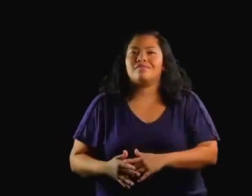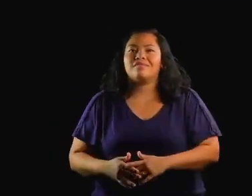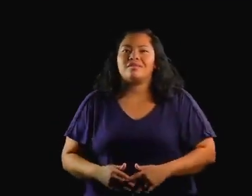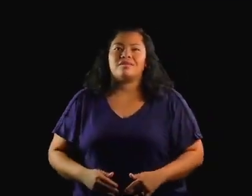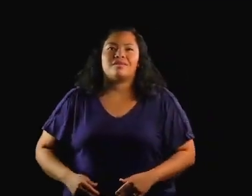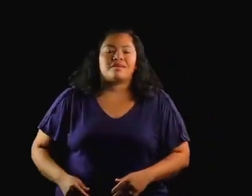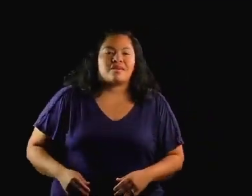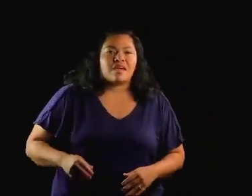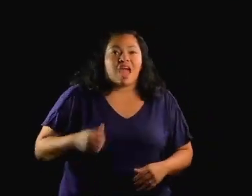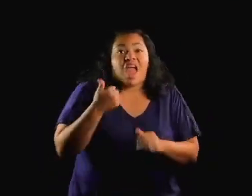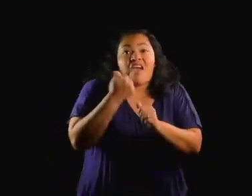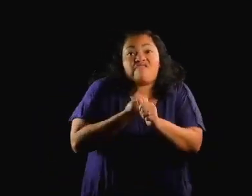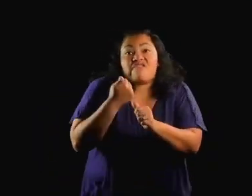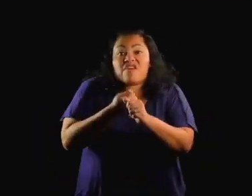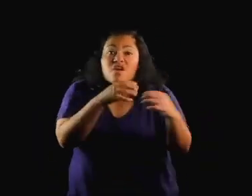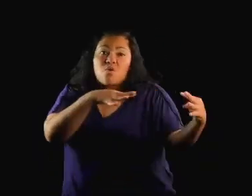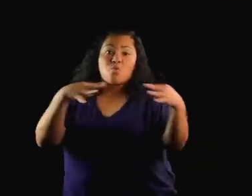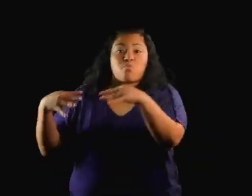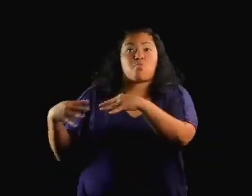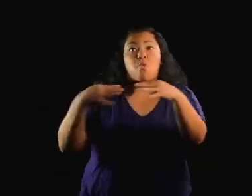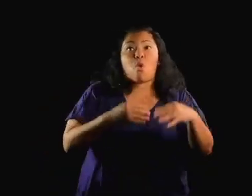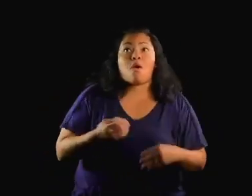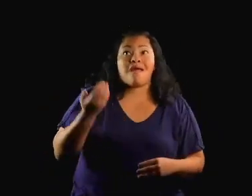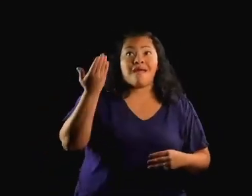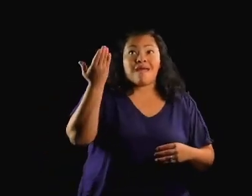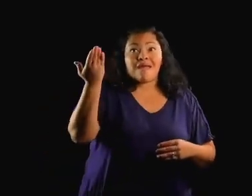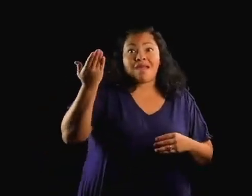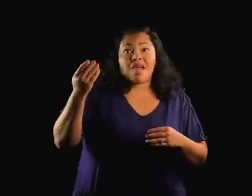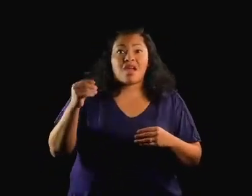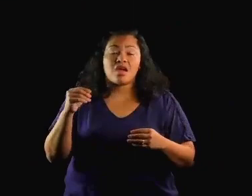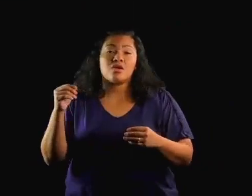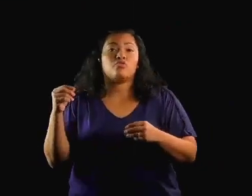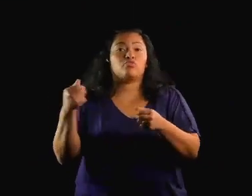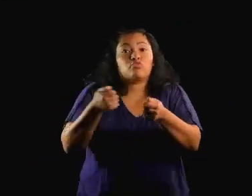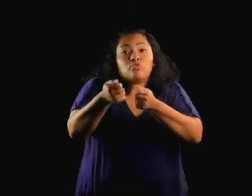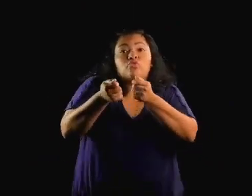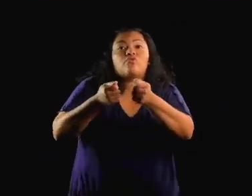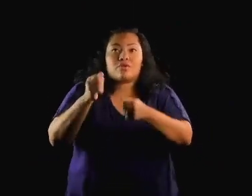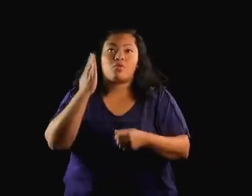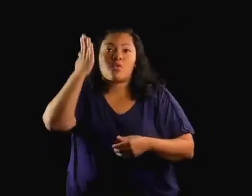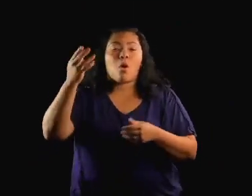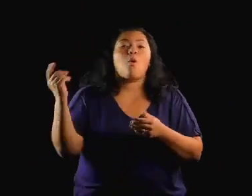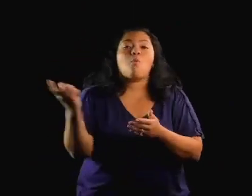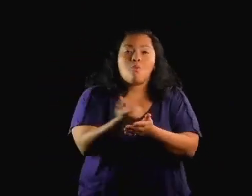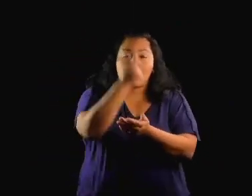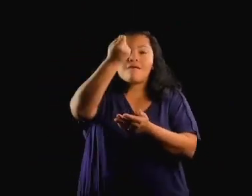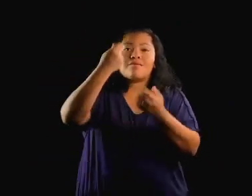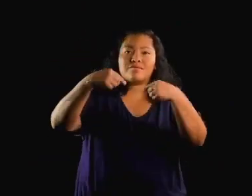Jesus. Every war he wages, he will win.